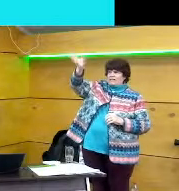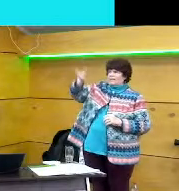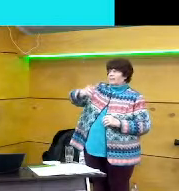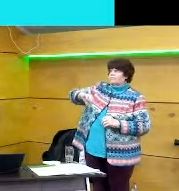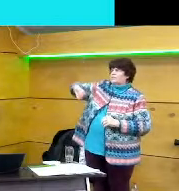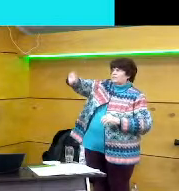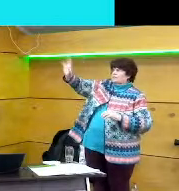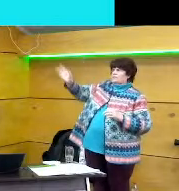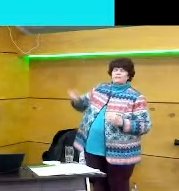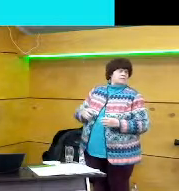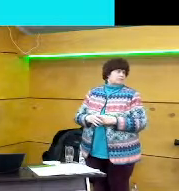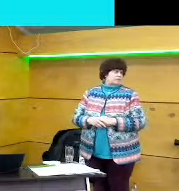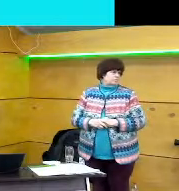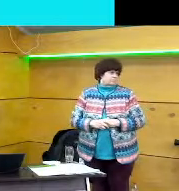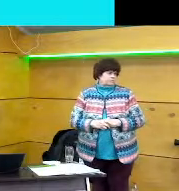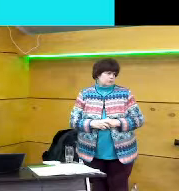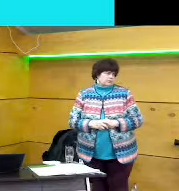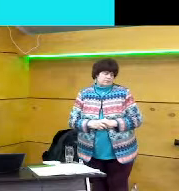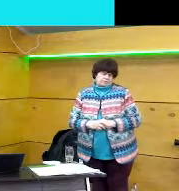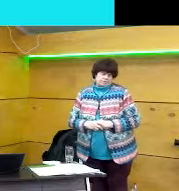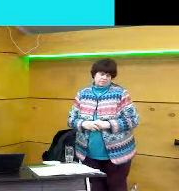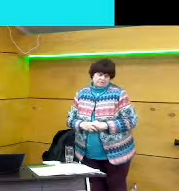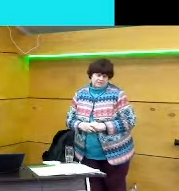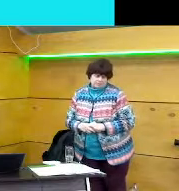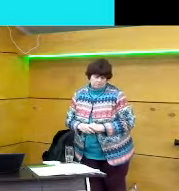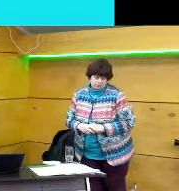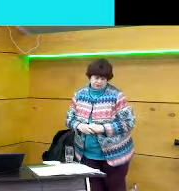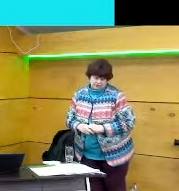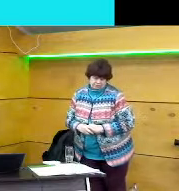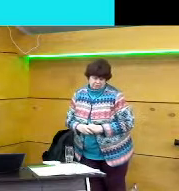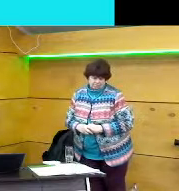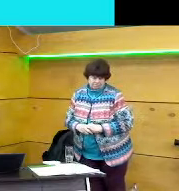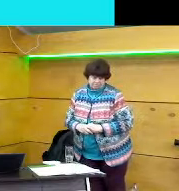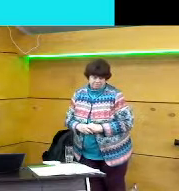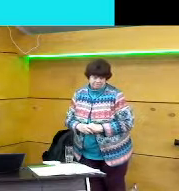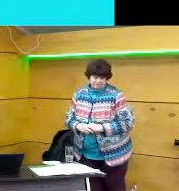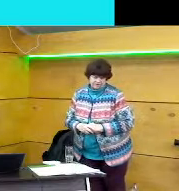you want to have for some emotion.